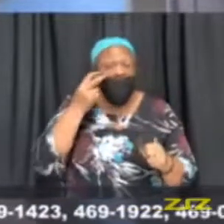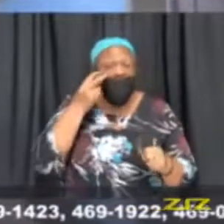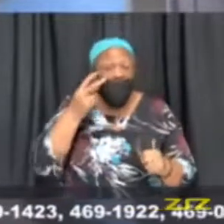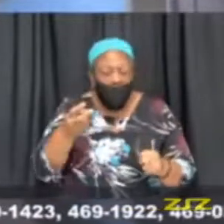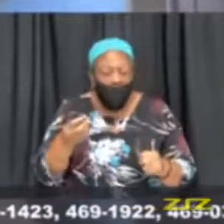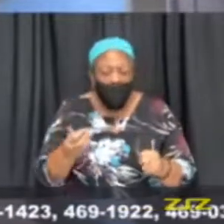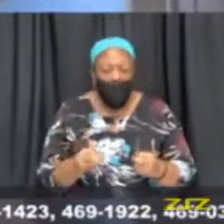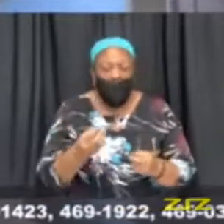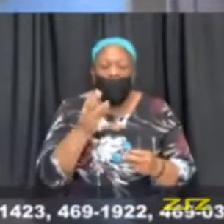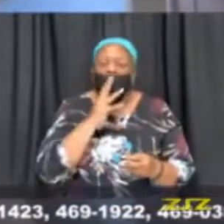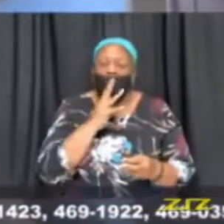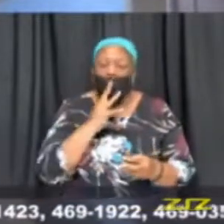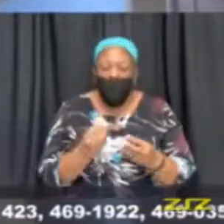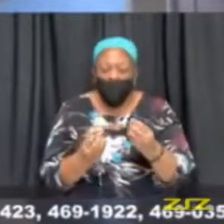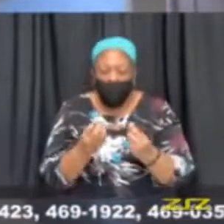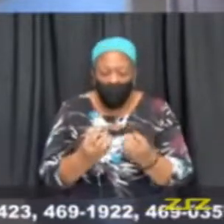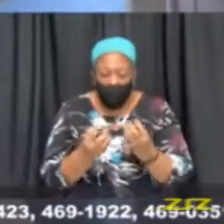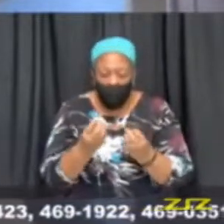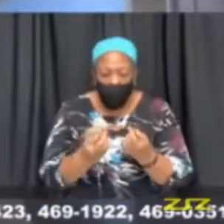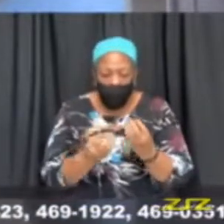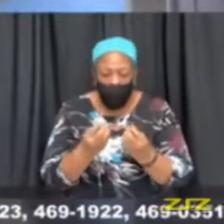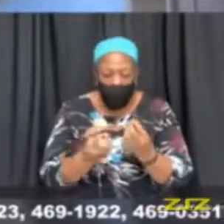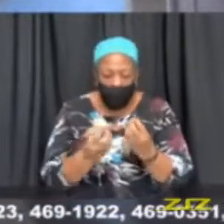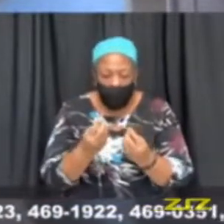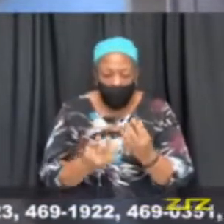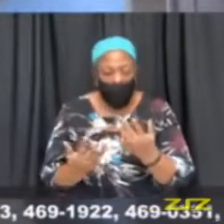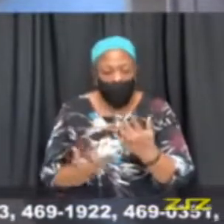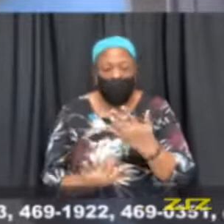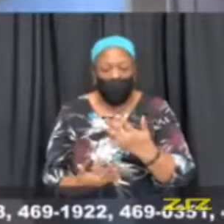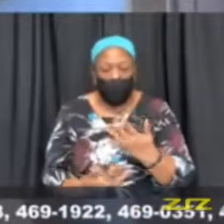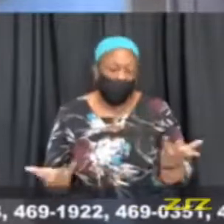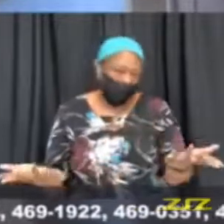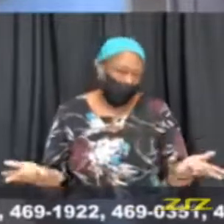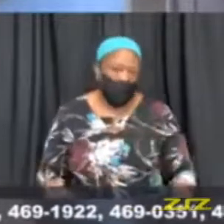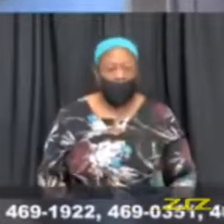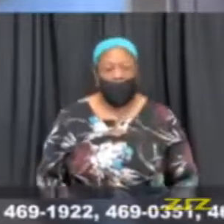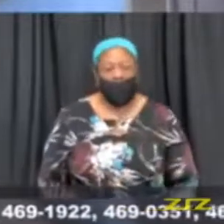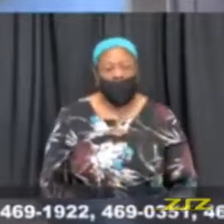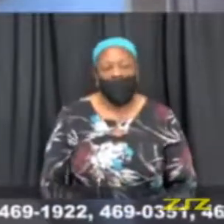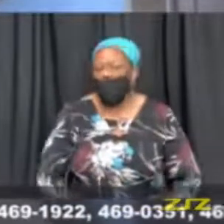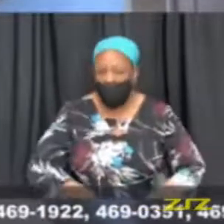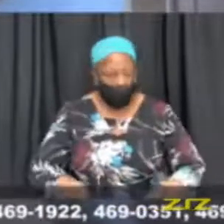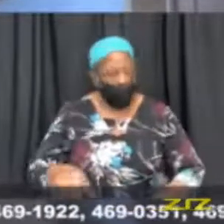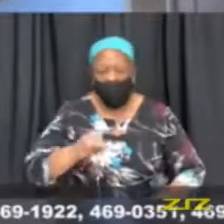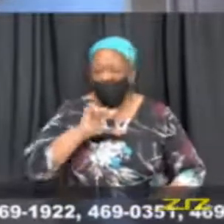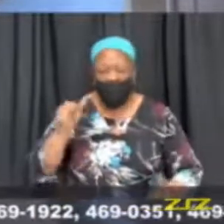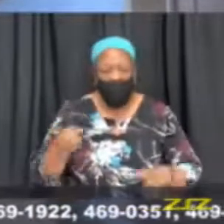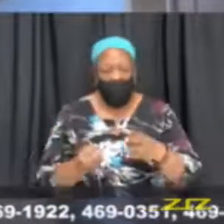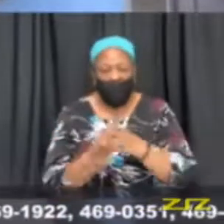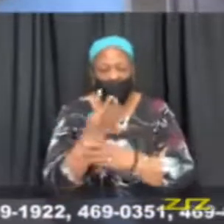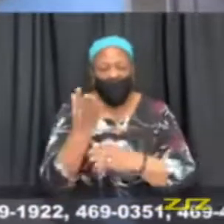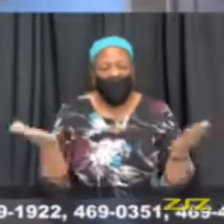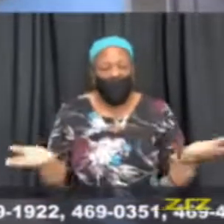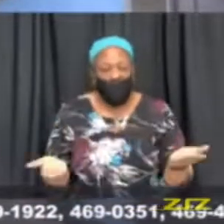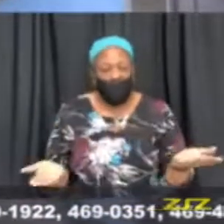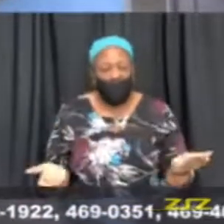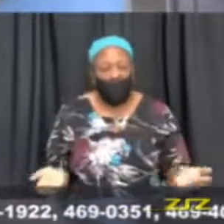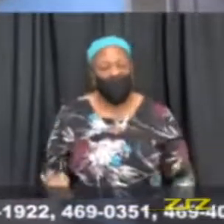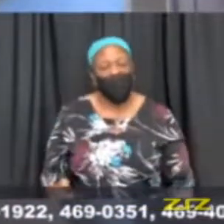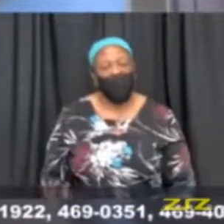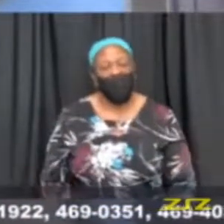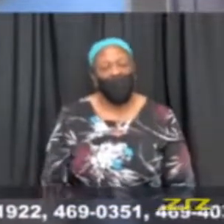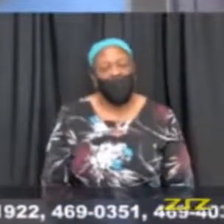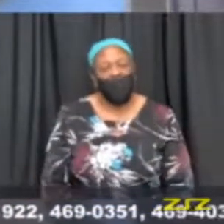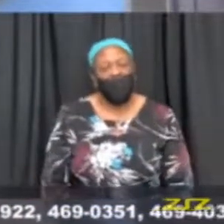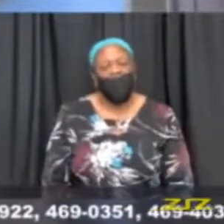But utilizing the eruption at La Soufrière, we've tried to share as much information so that the public